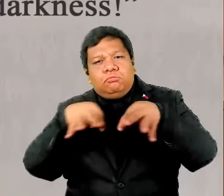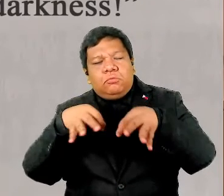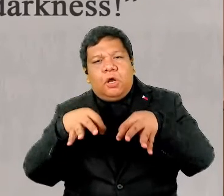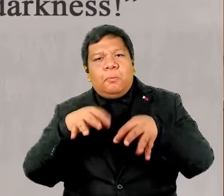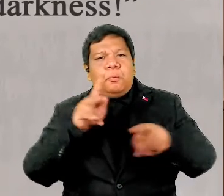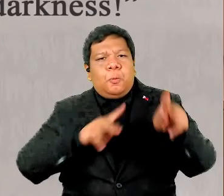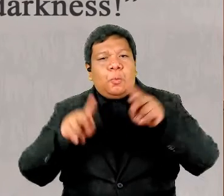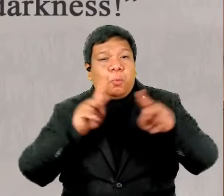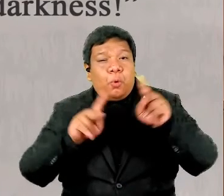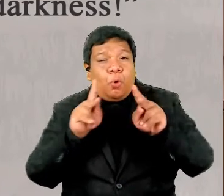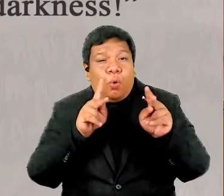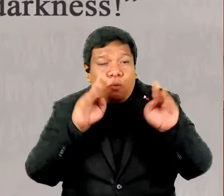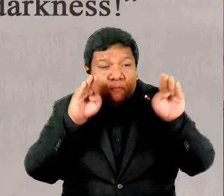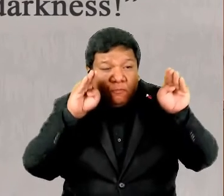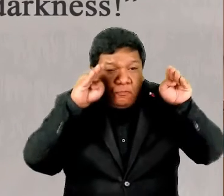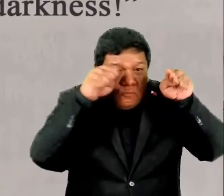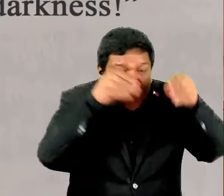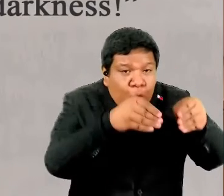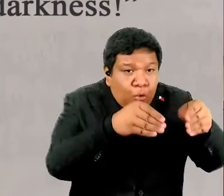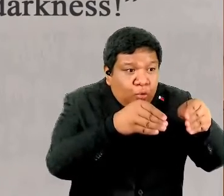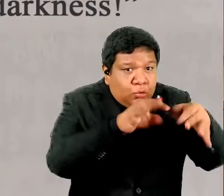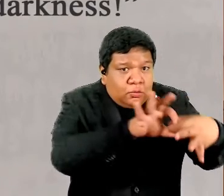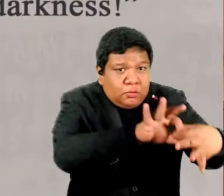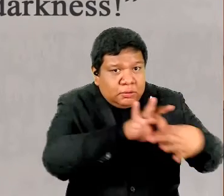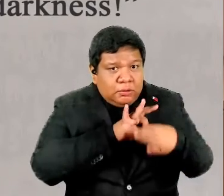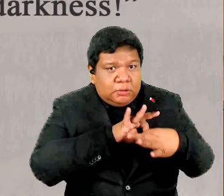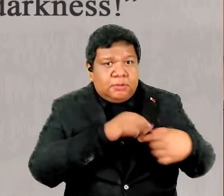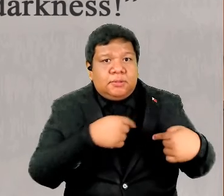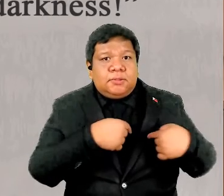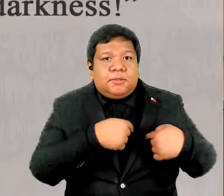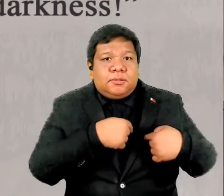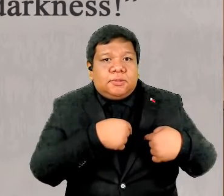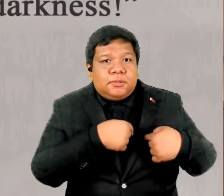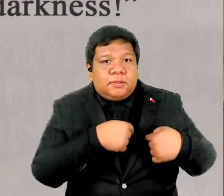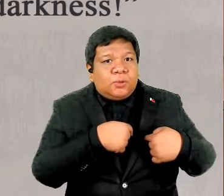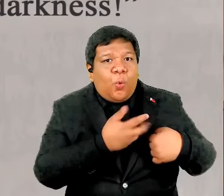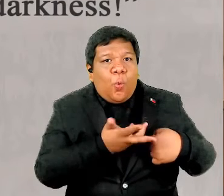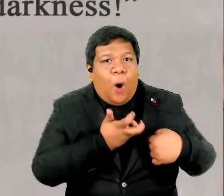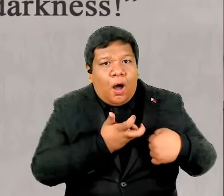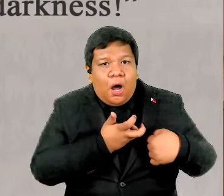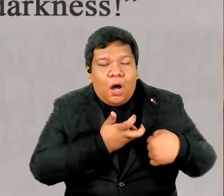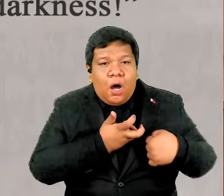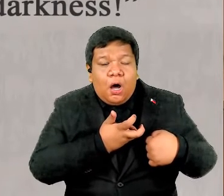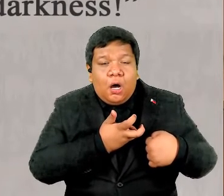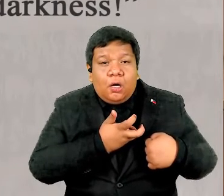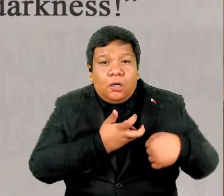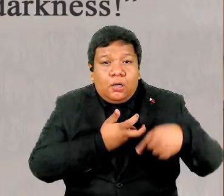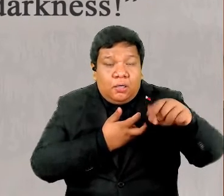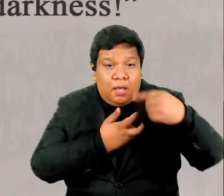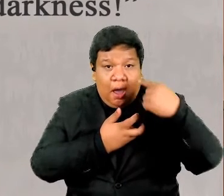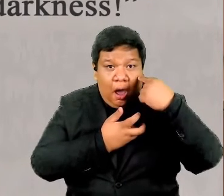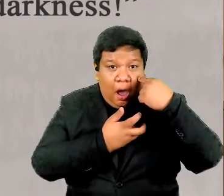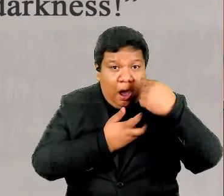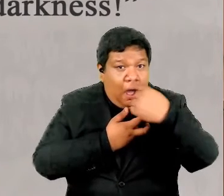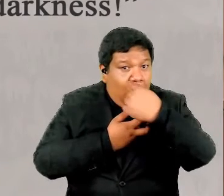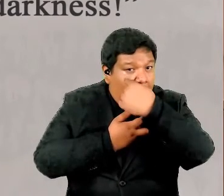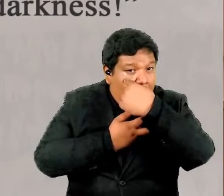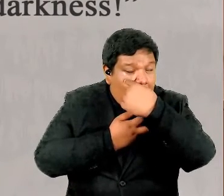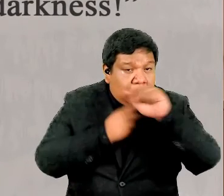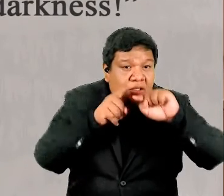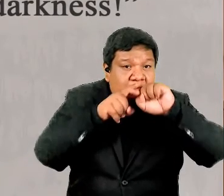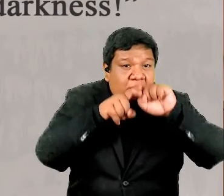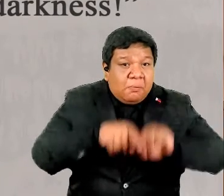that people will look or seek only what their hearts dictate. In other words, the health of the eyes